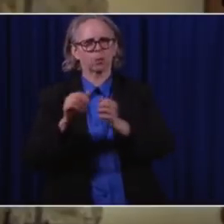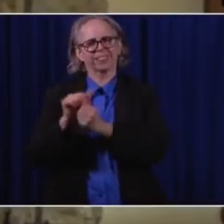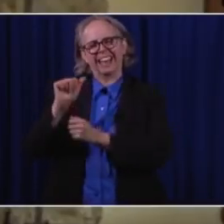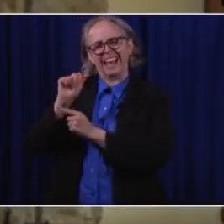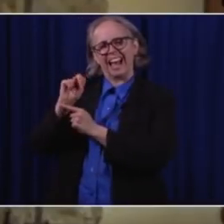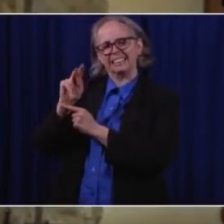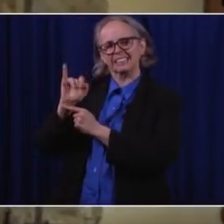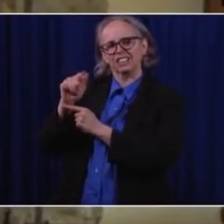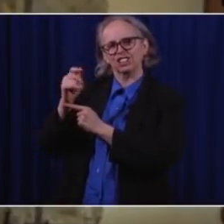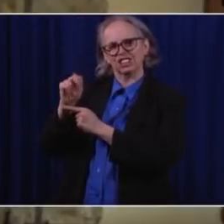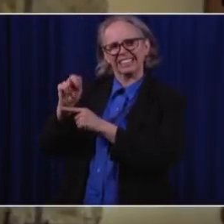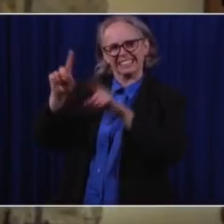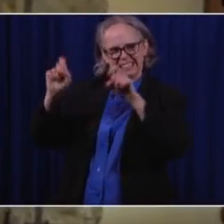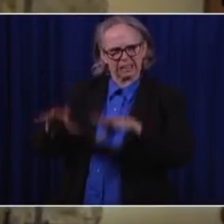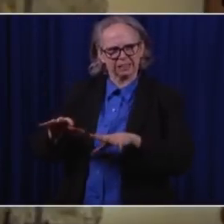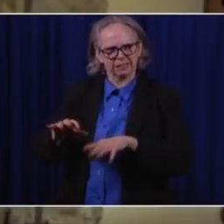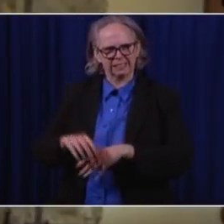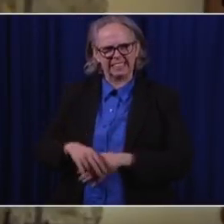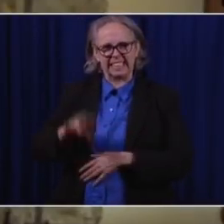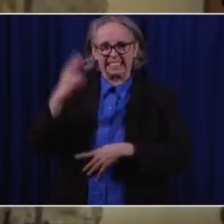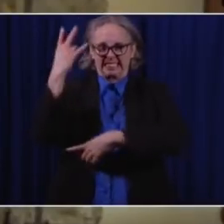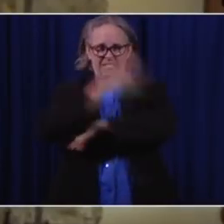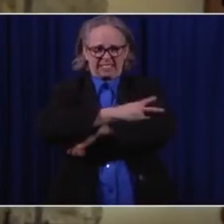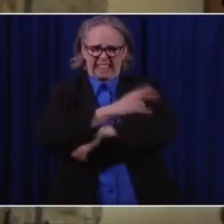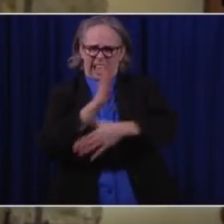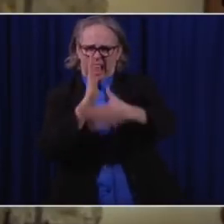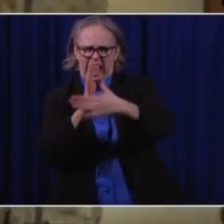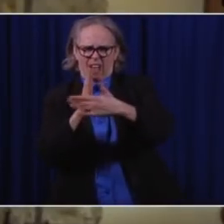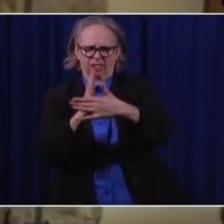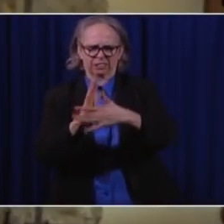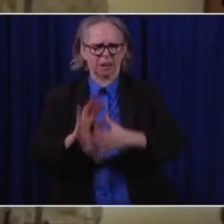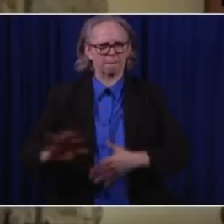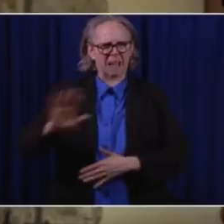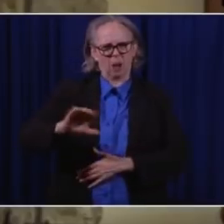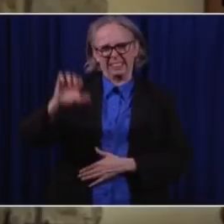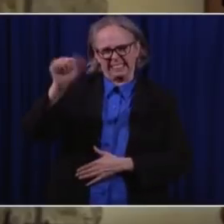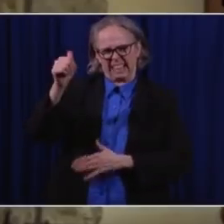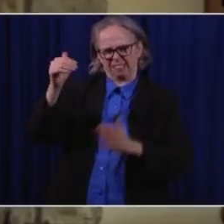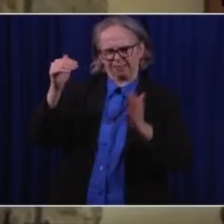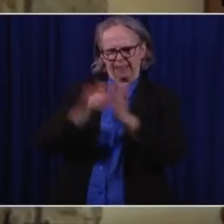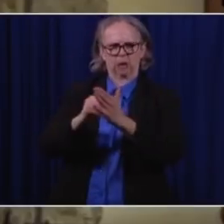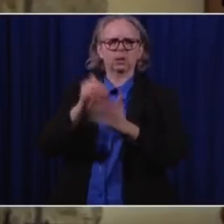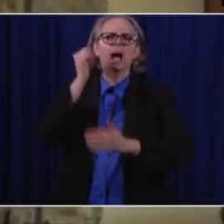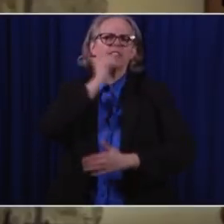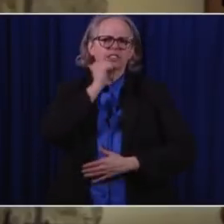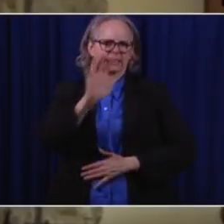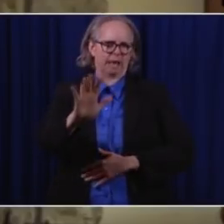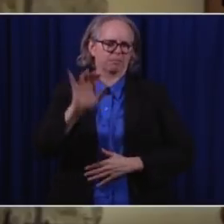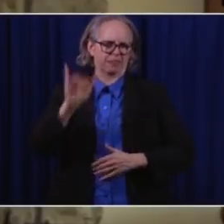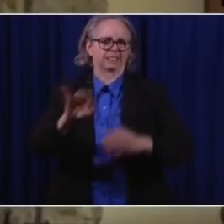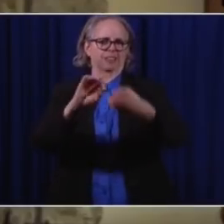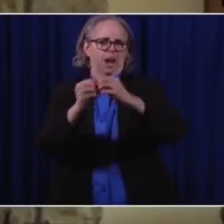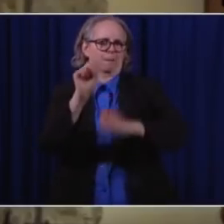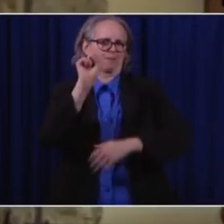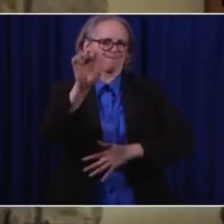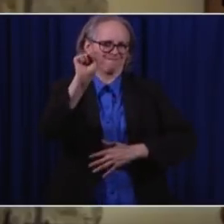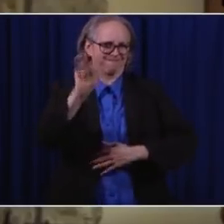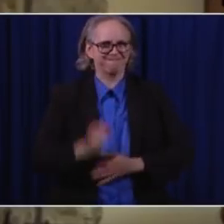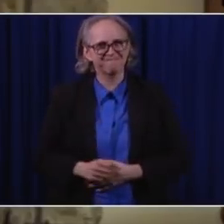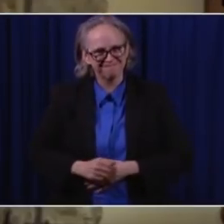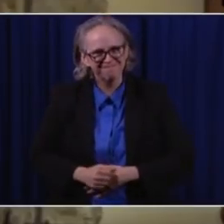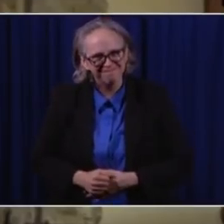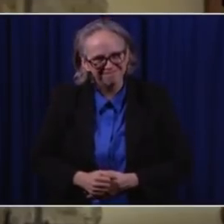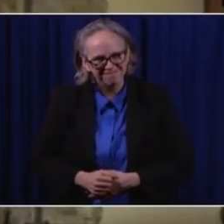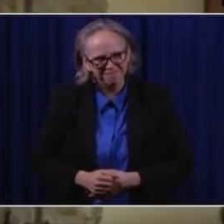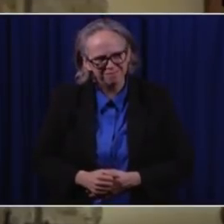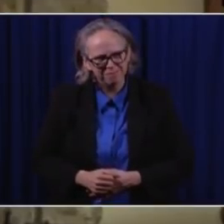are running about 10,000 now coming in a day. And again, these don't just go up on